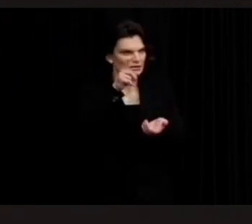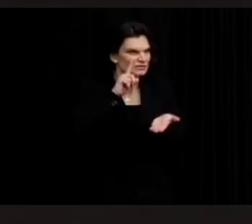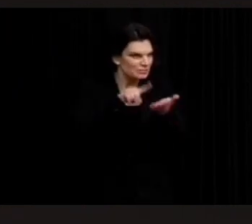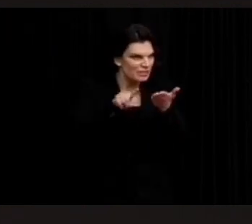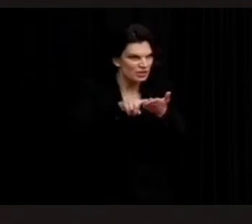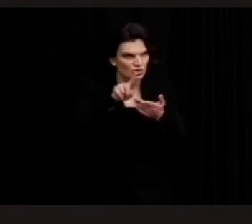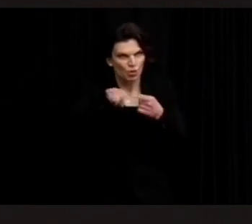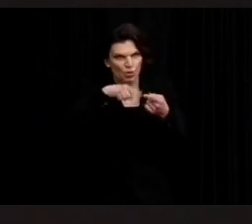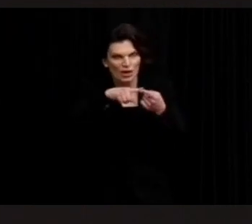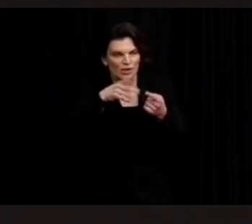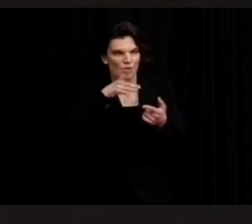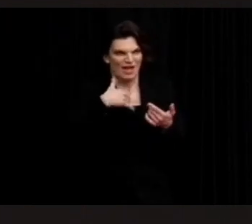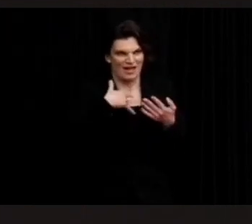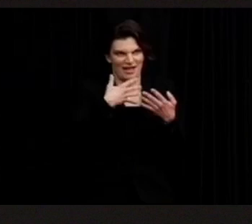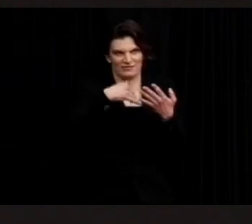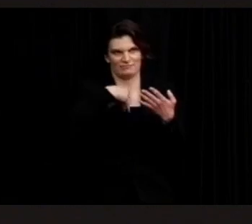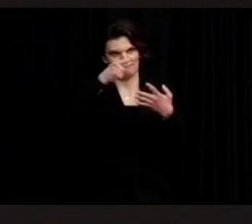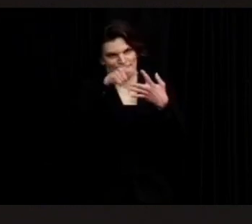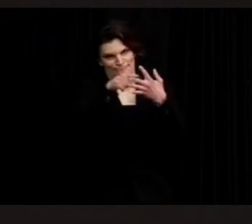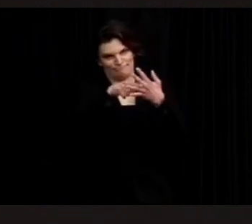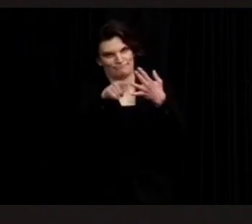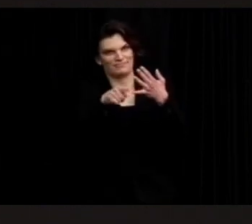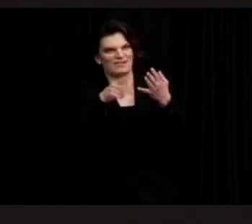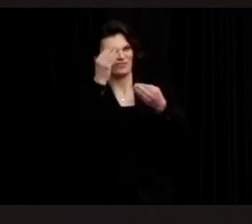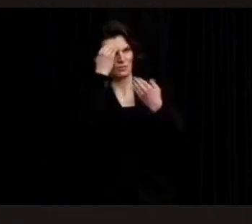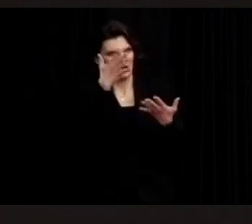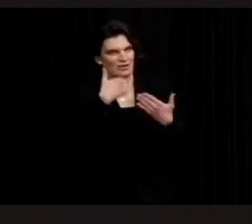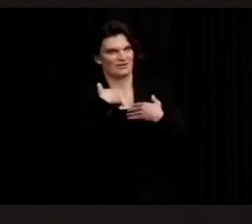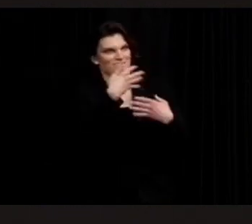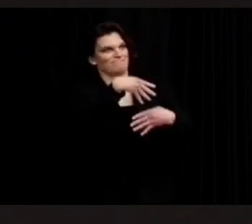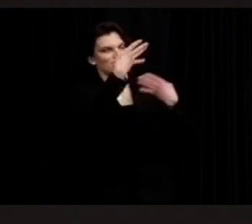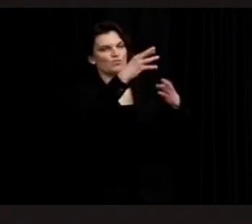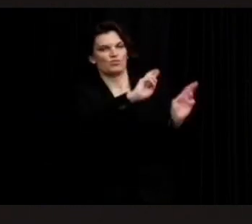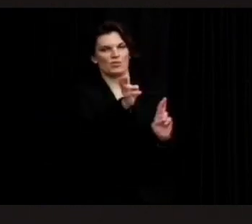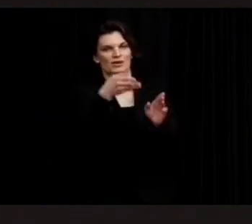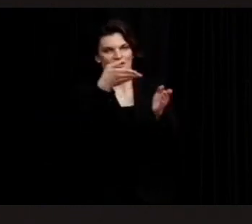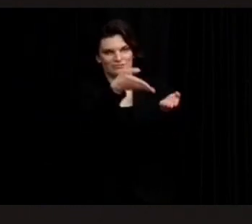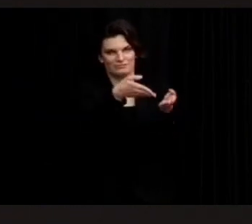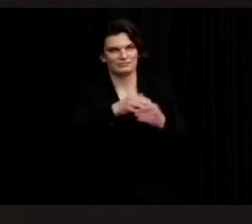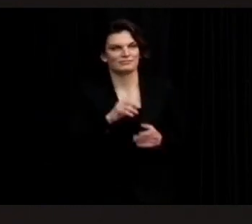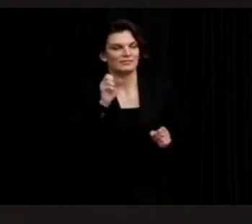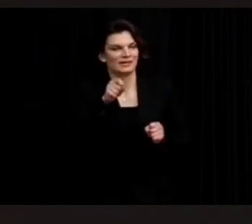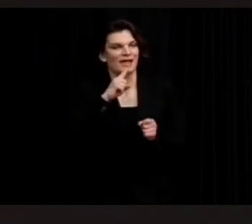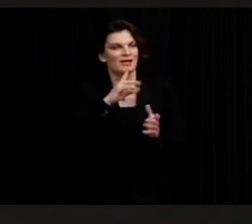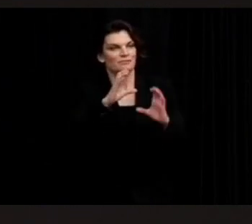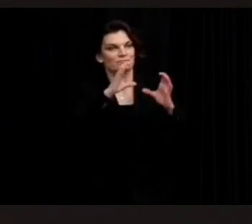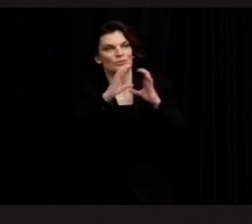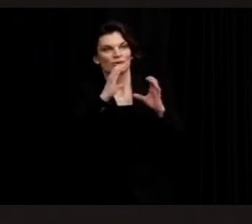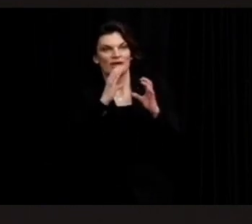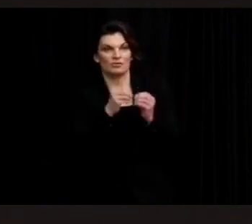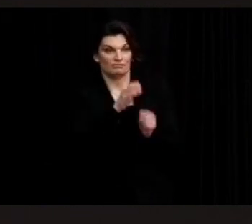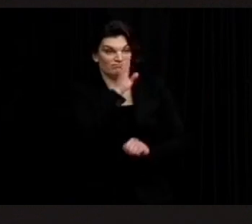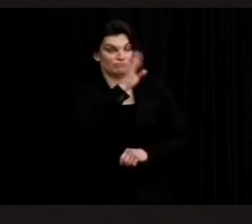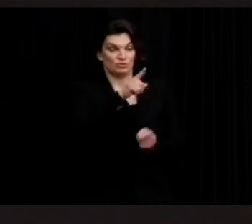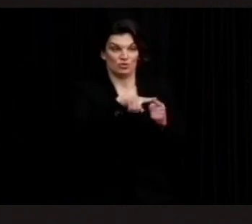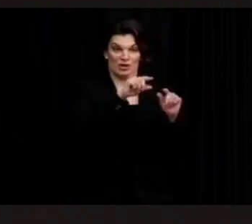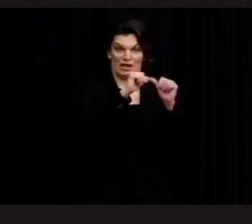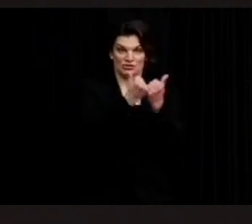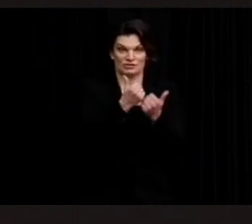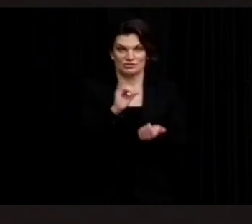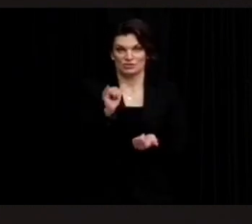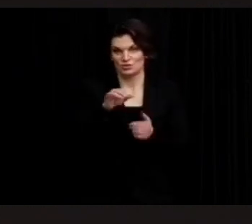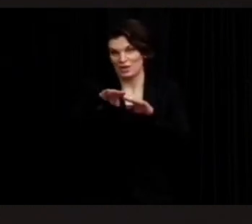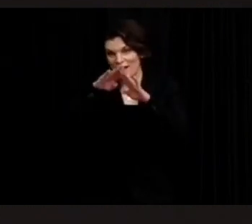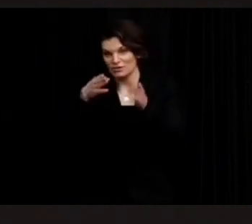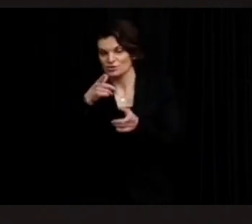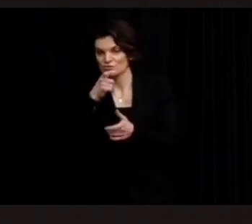was completed, what deficiencies need to be corrected. They can have communication with the agency directly as well as our housing agents